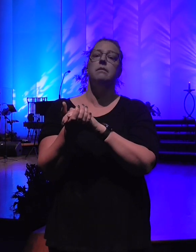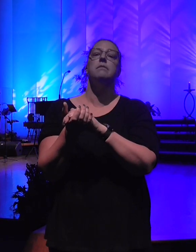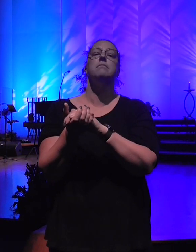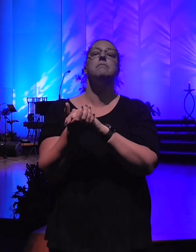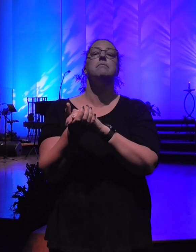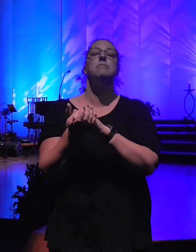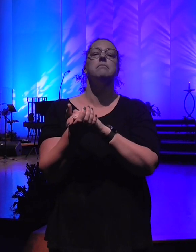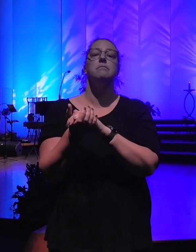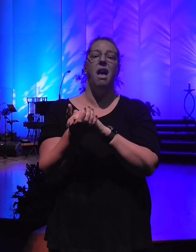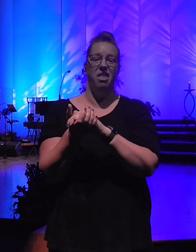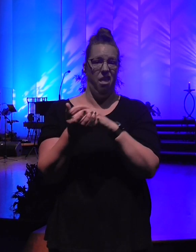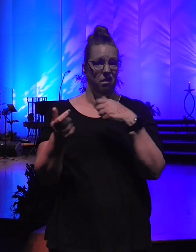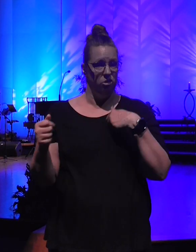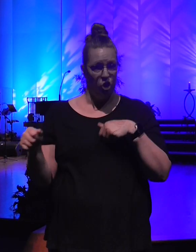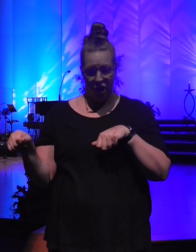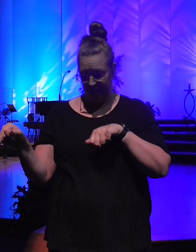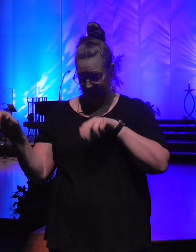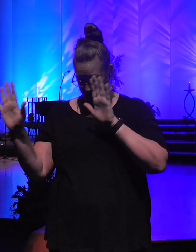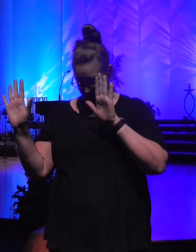calling in